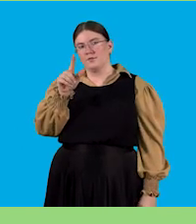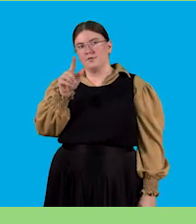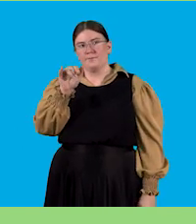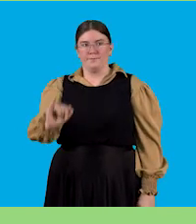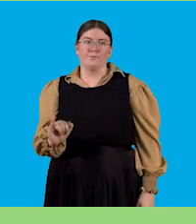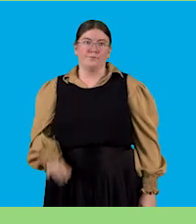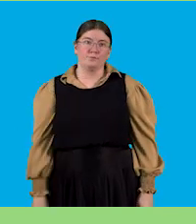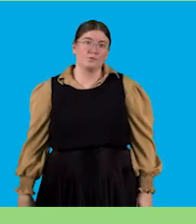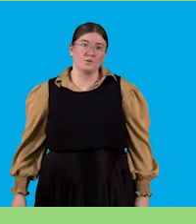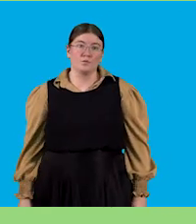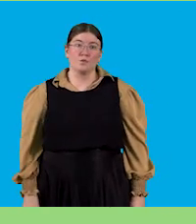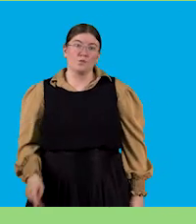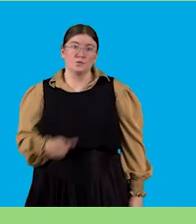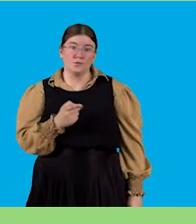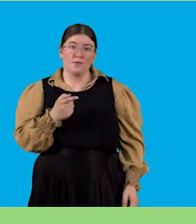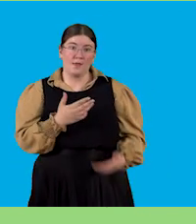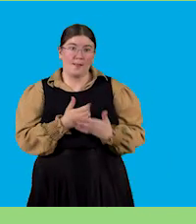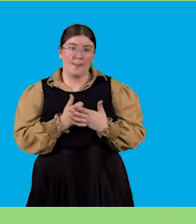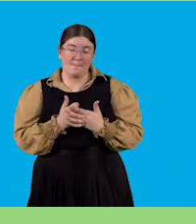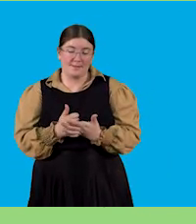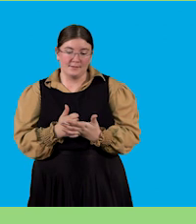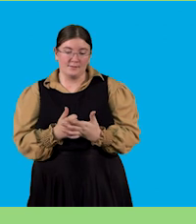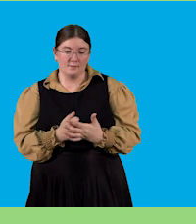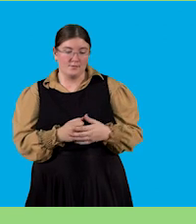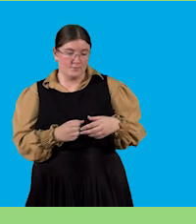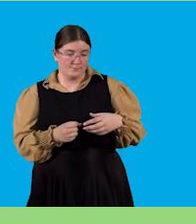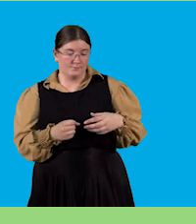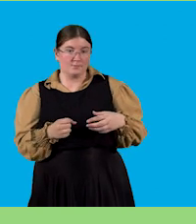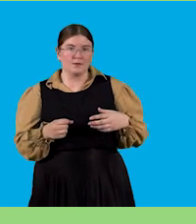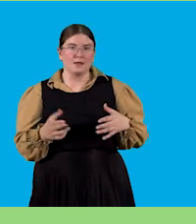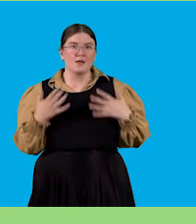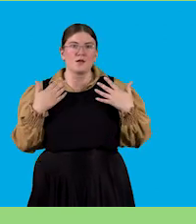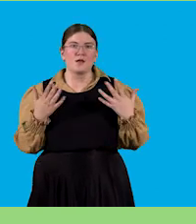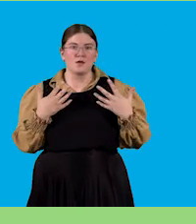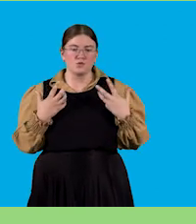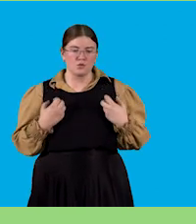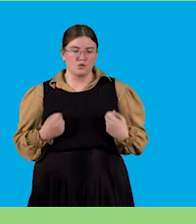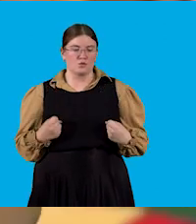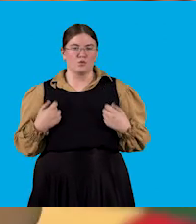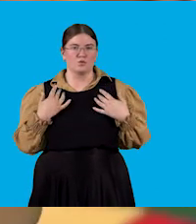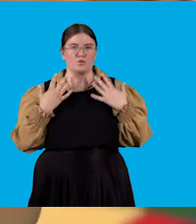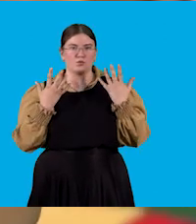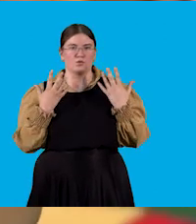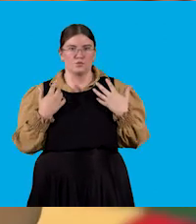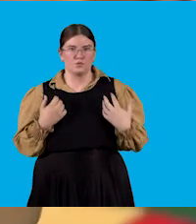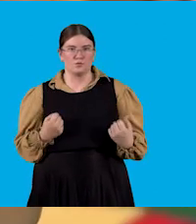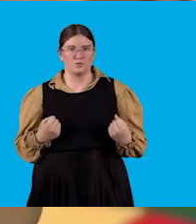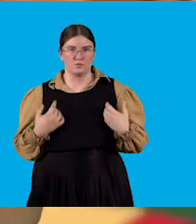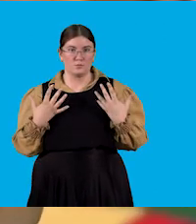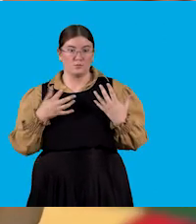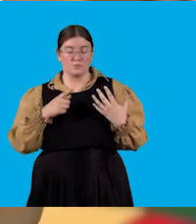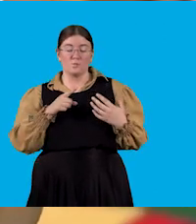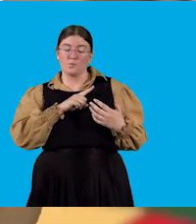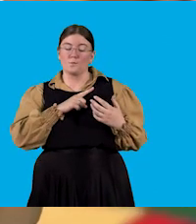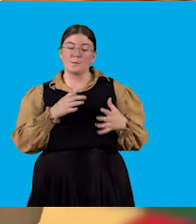They also increase the surface area for gaseous exchange. This basically means that there will be more air to be